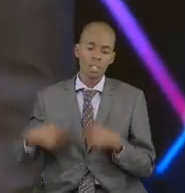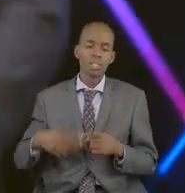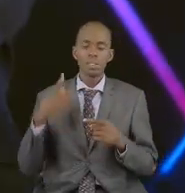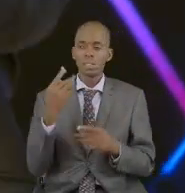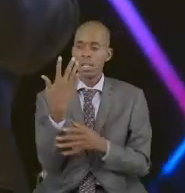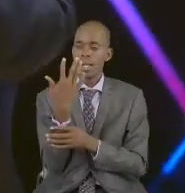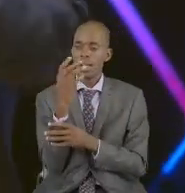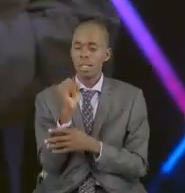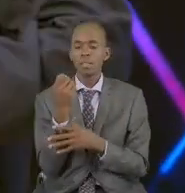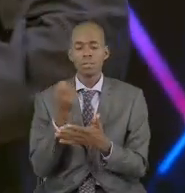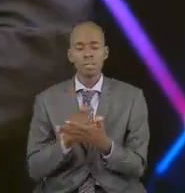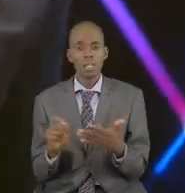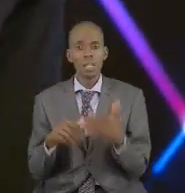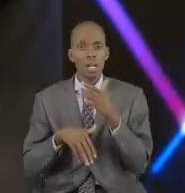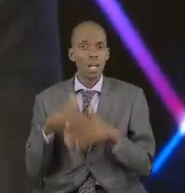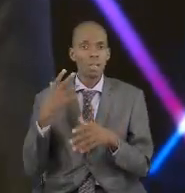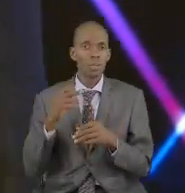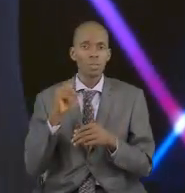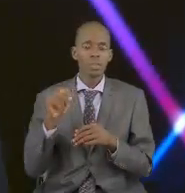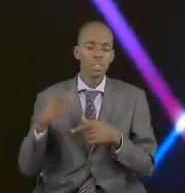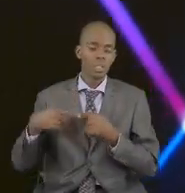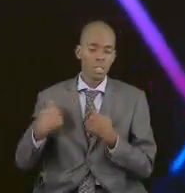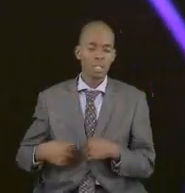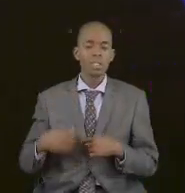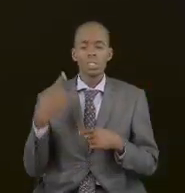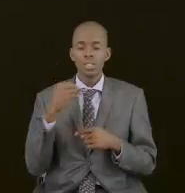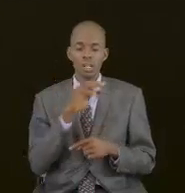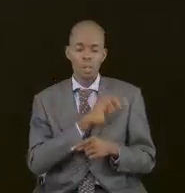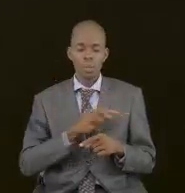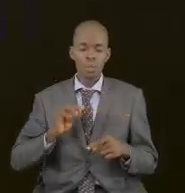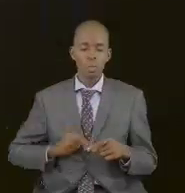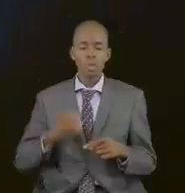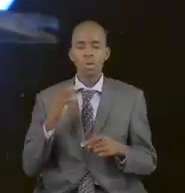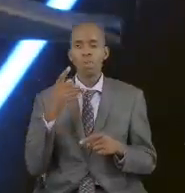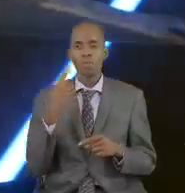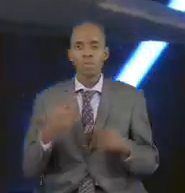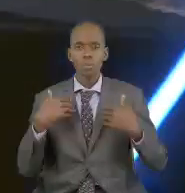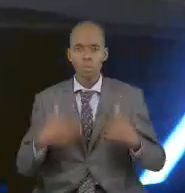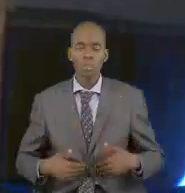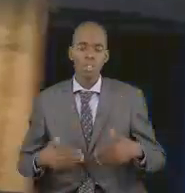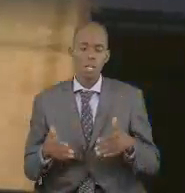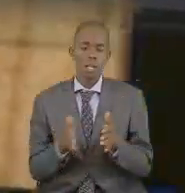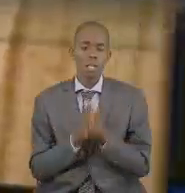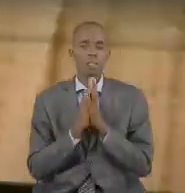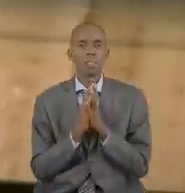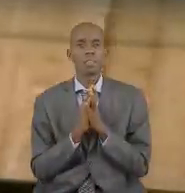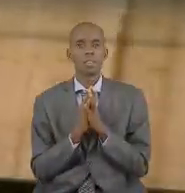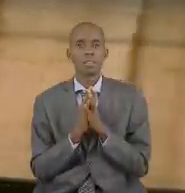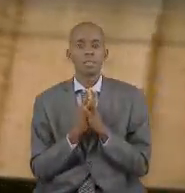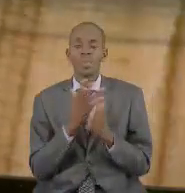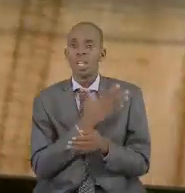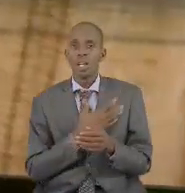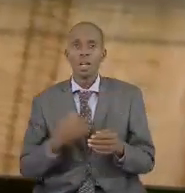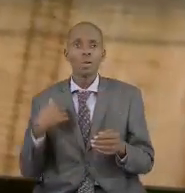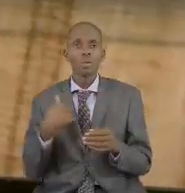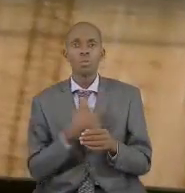writes. Out of the heart, the members of the body, they act. And we don't trade